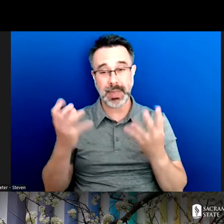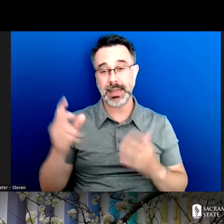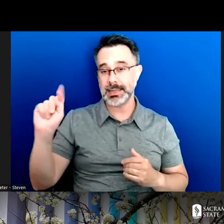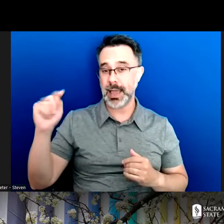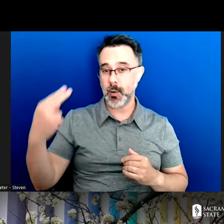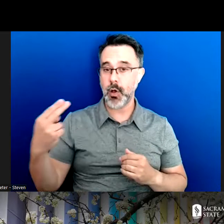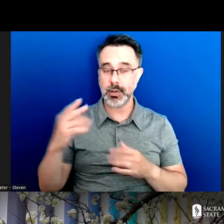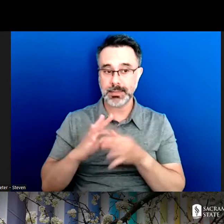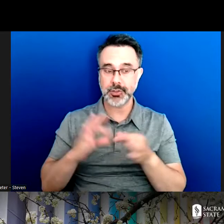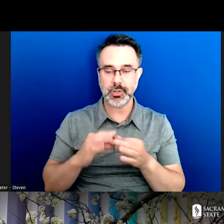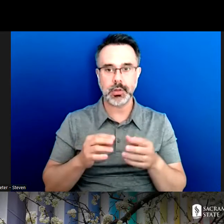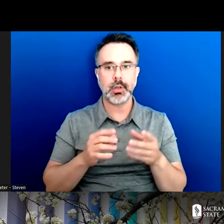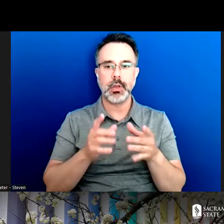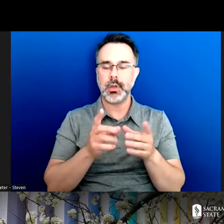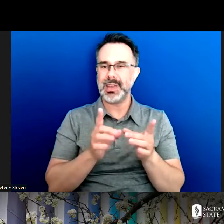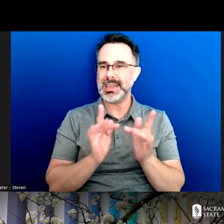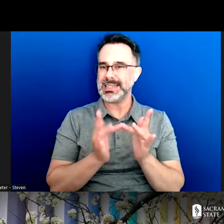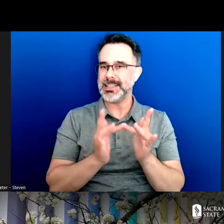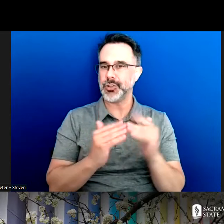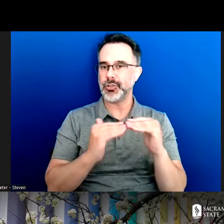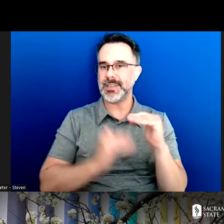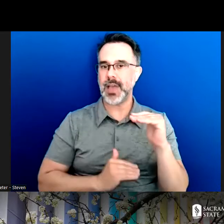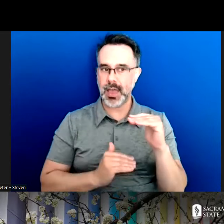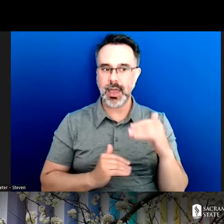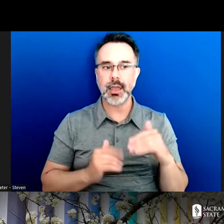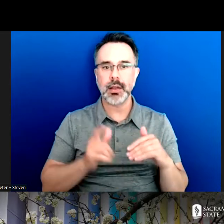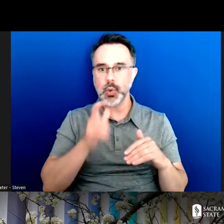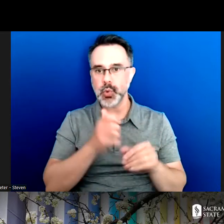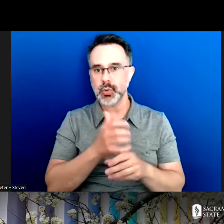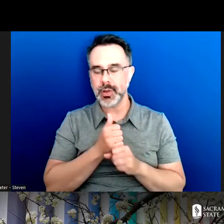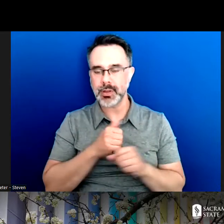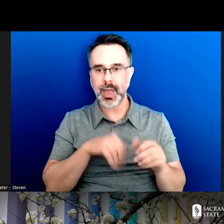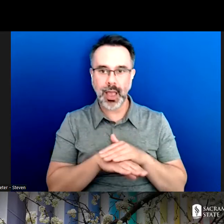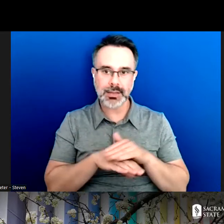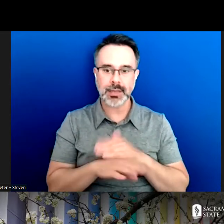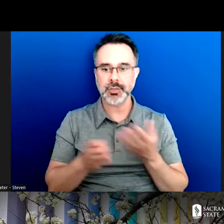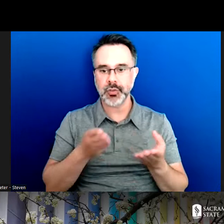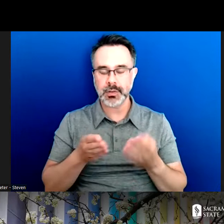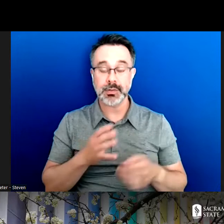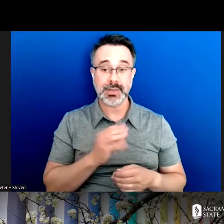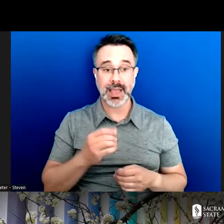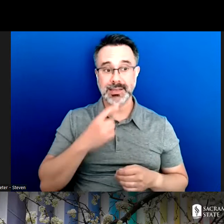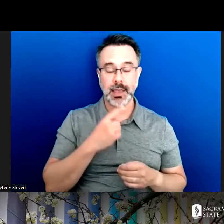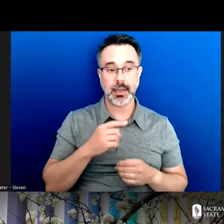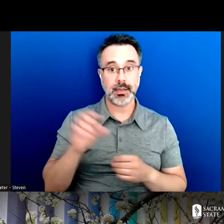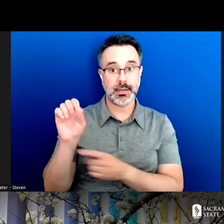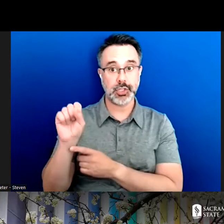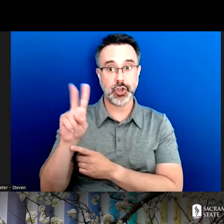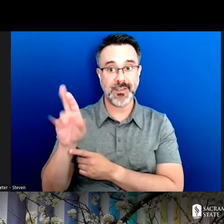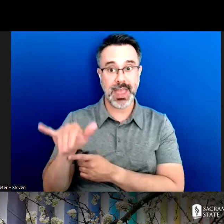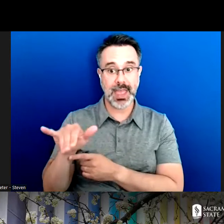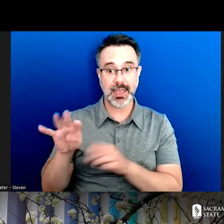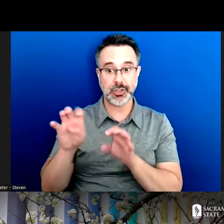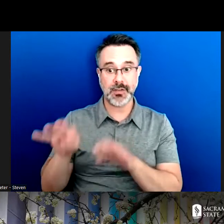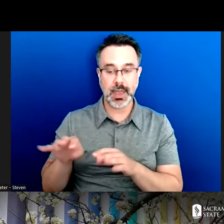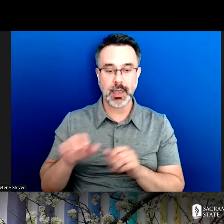problem of the digital divide and recipients accessing services, and commenters on the survey suggested CDA seek venues